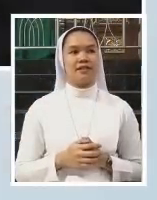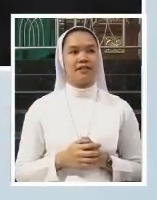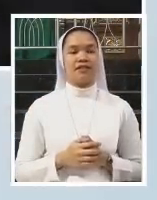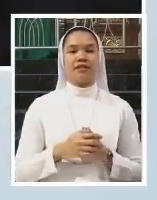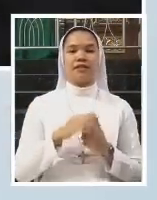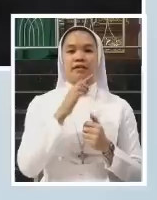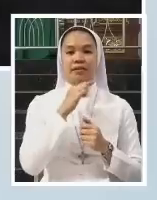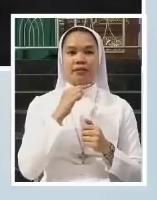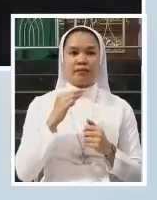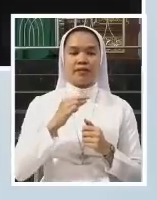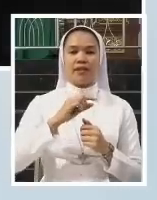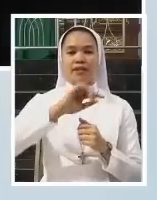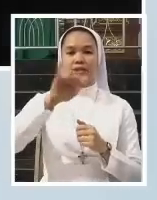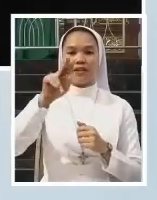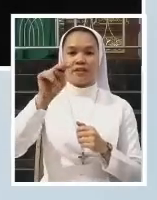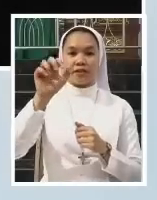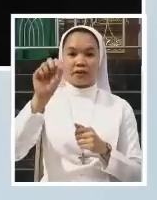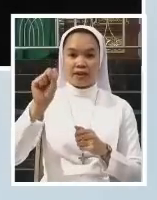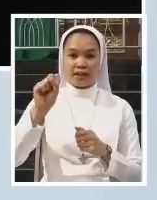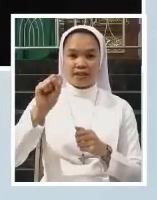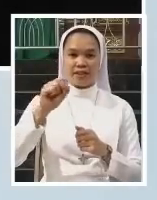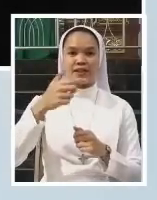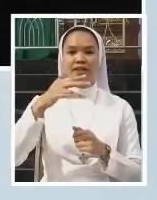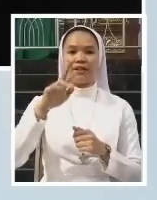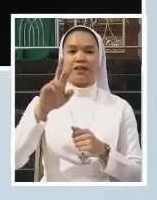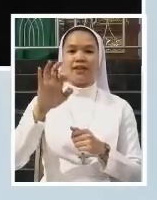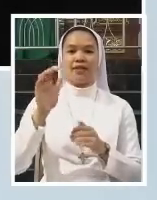5 years. Father Jonans Vivar.